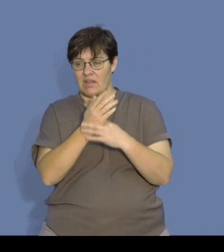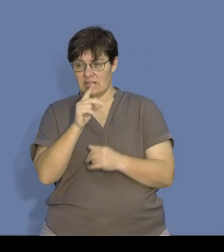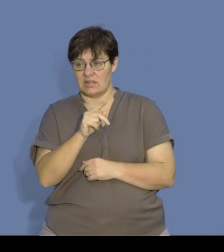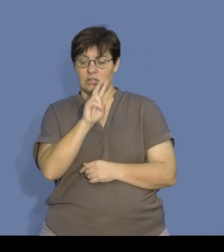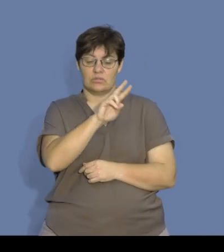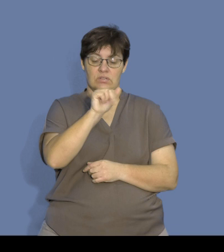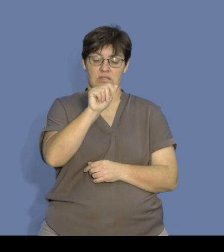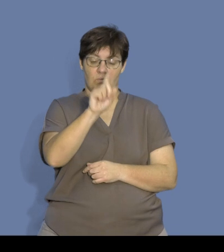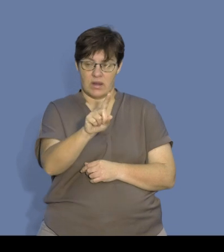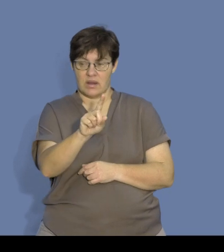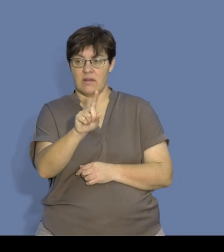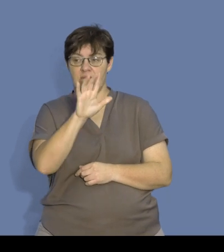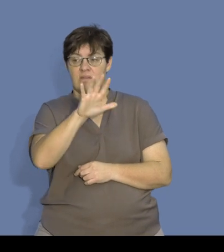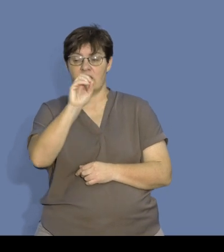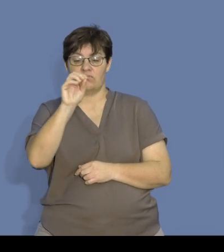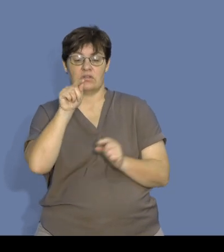261,500,